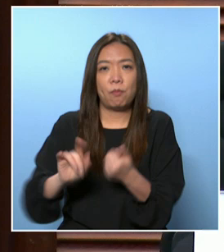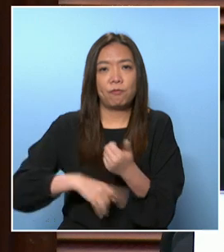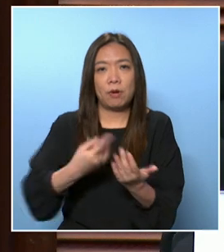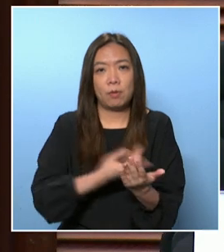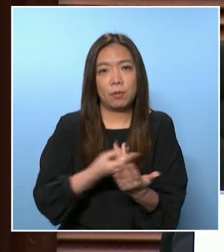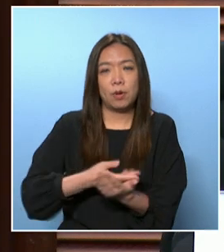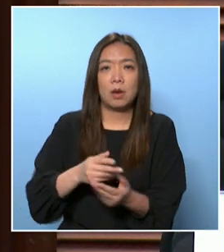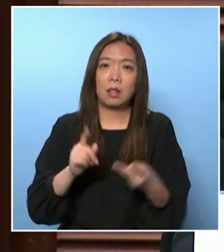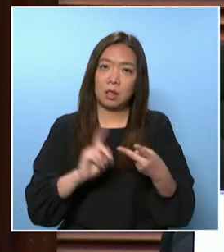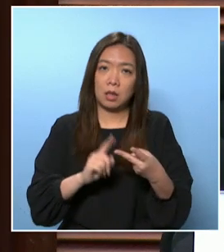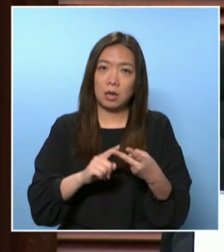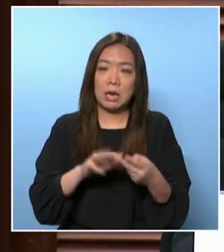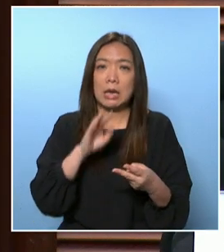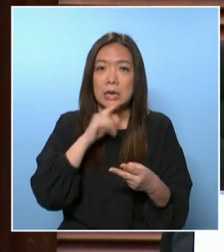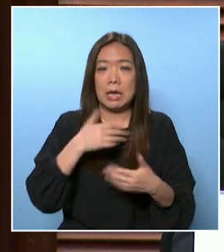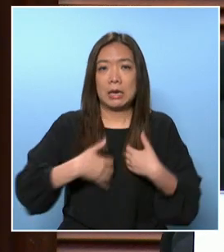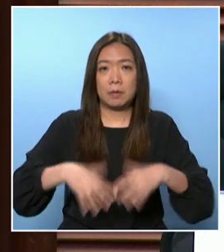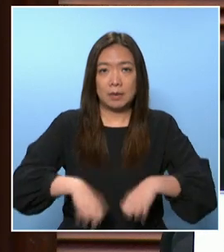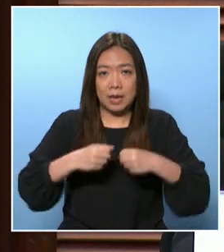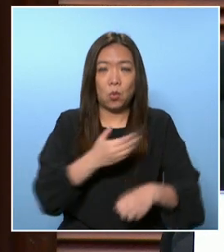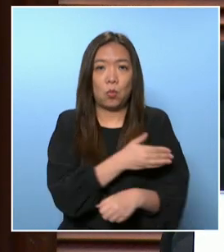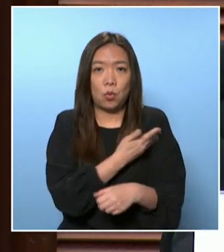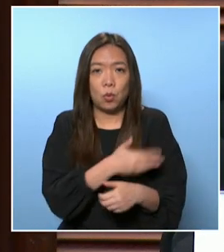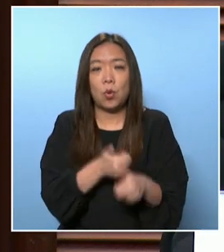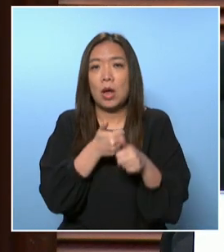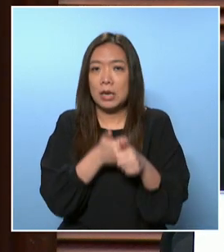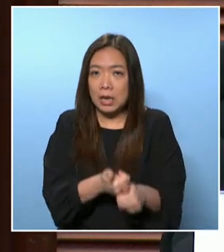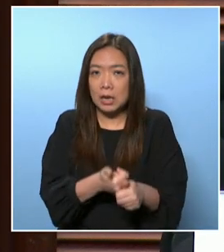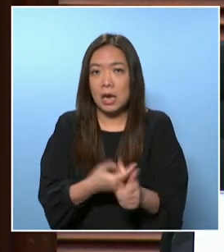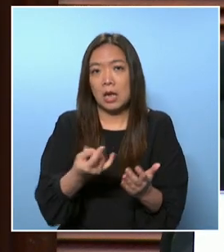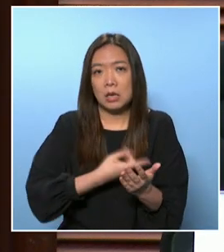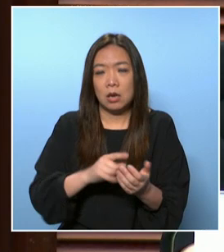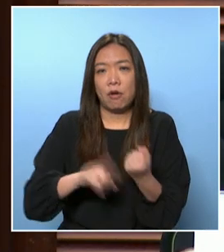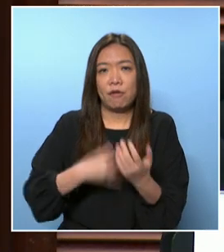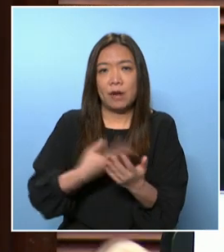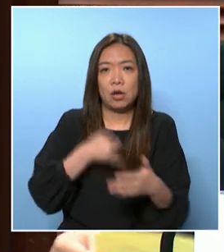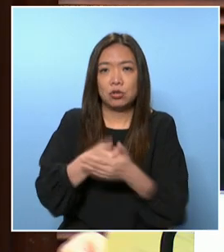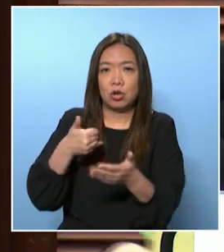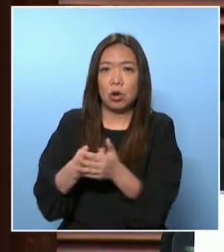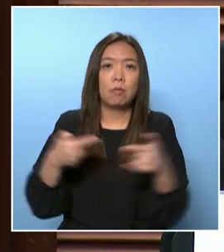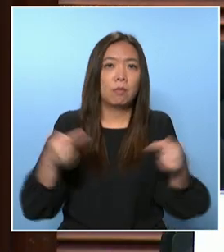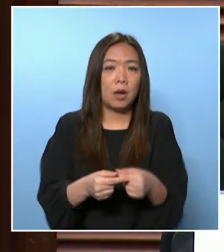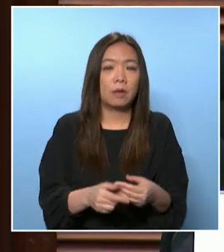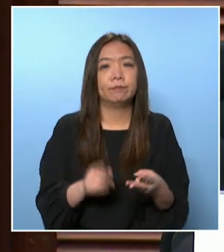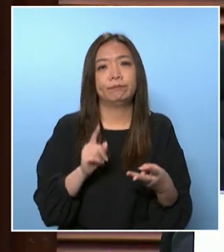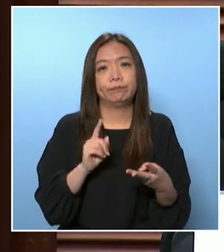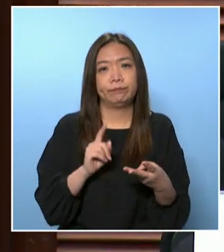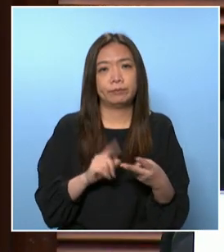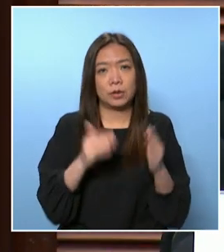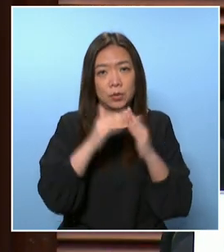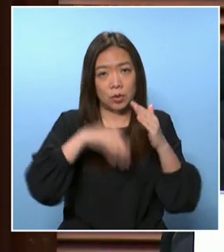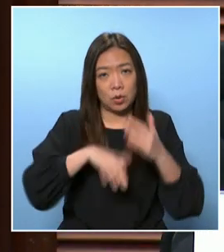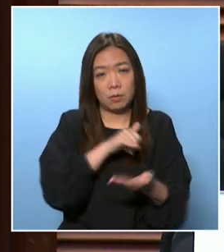offer legislative safeguard. Second, we remove the legislative impediments